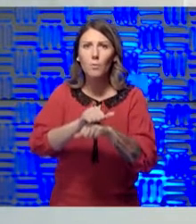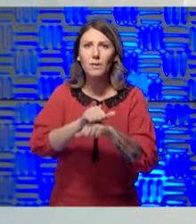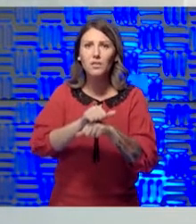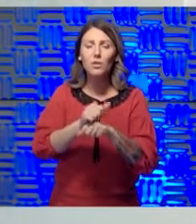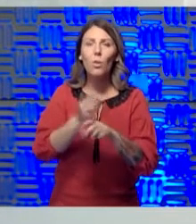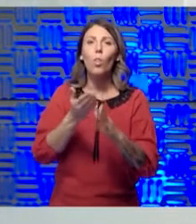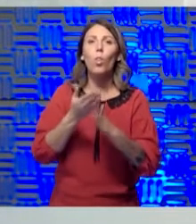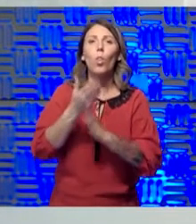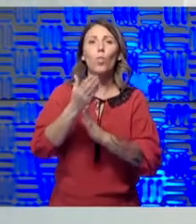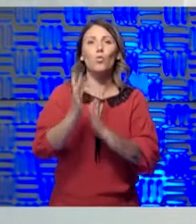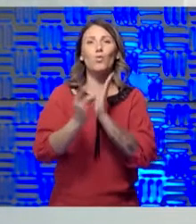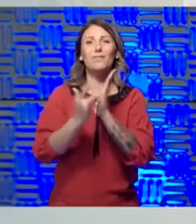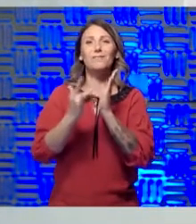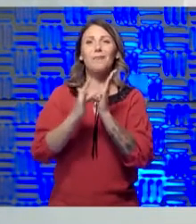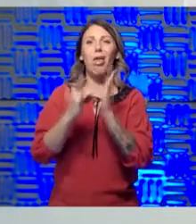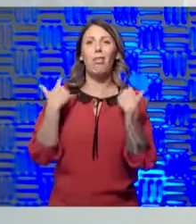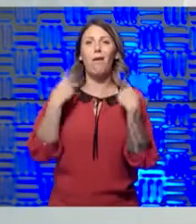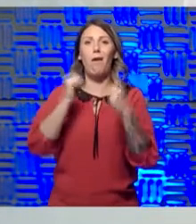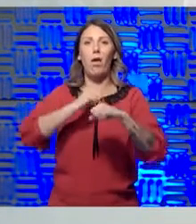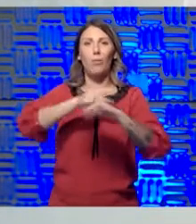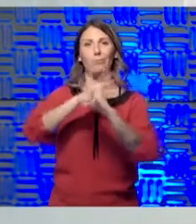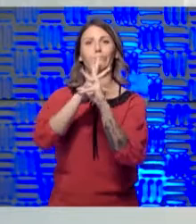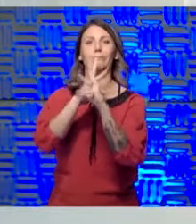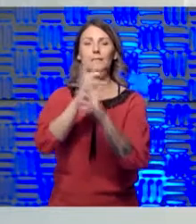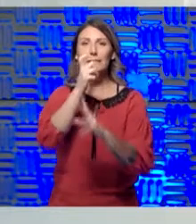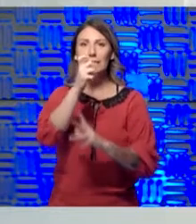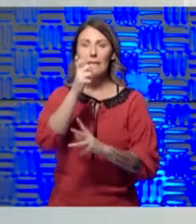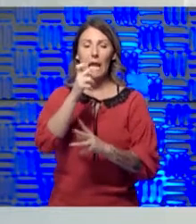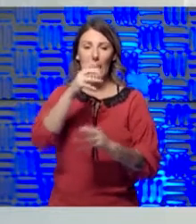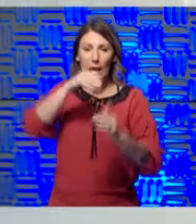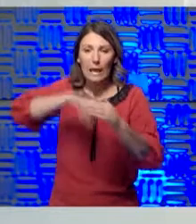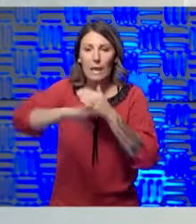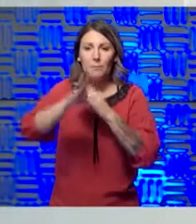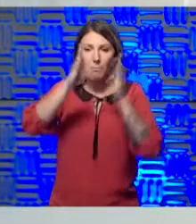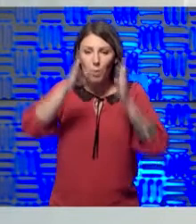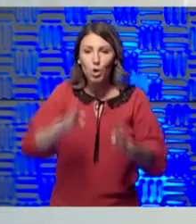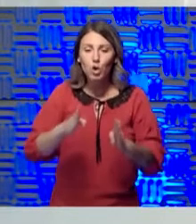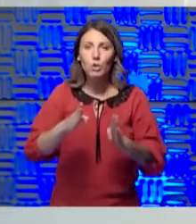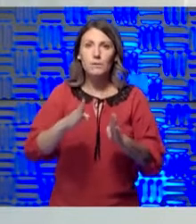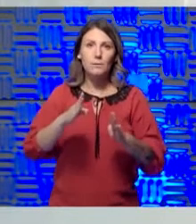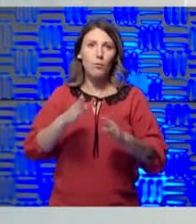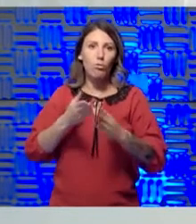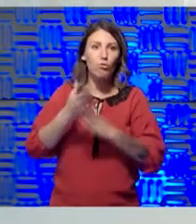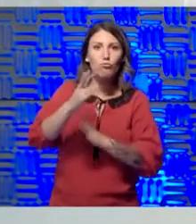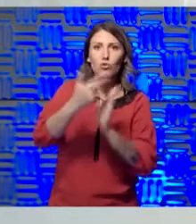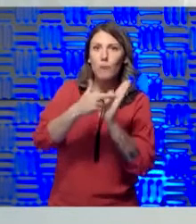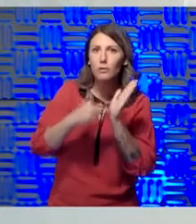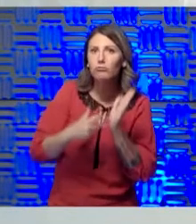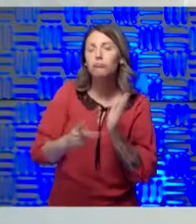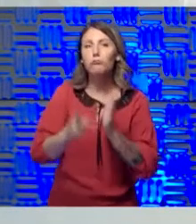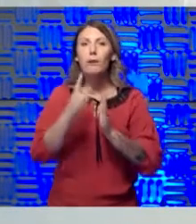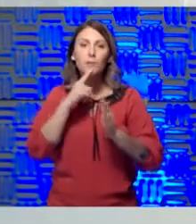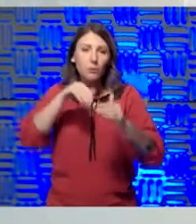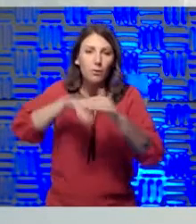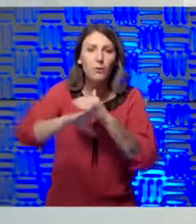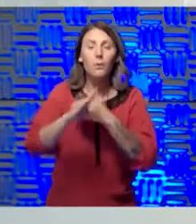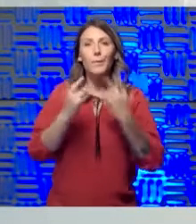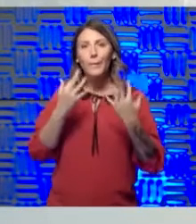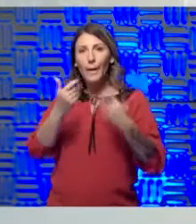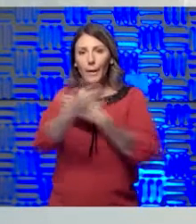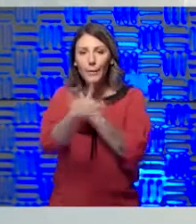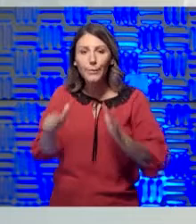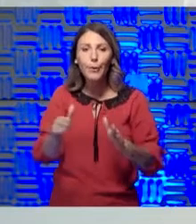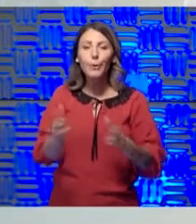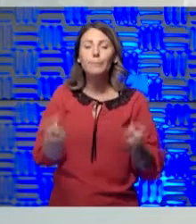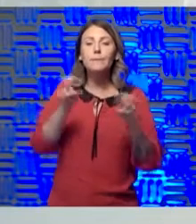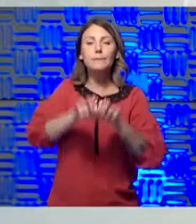telehealth. So there's not this in-person, face-to-face, going through registration, waiting in the waiting room, going into the clinic